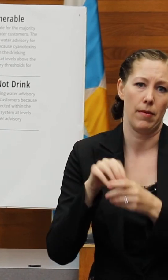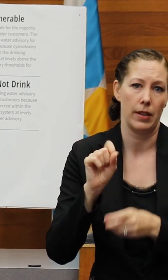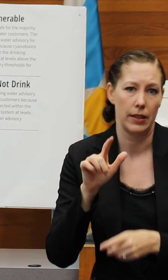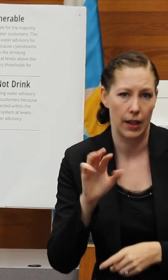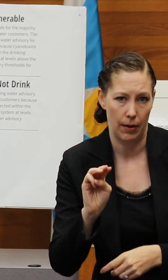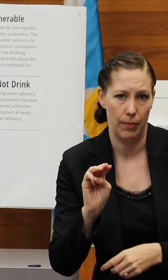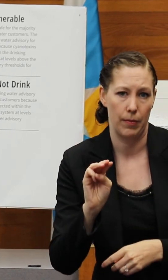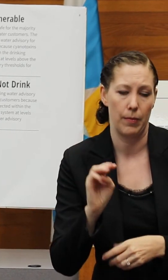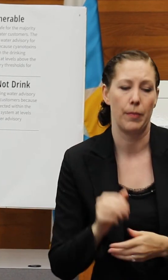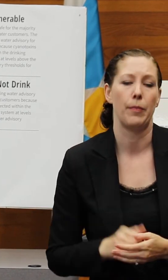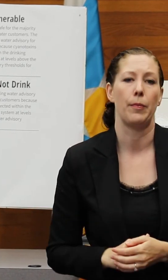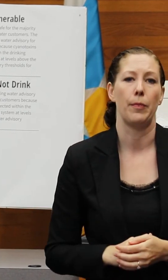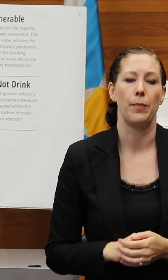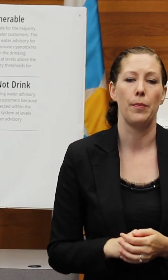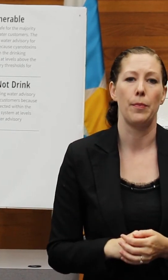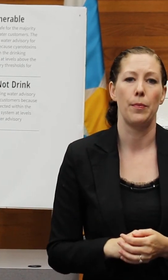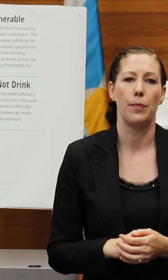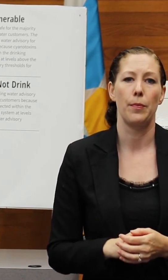we received